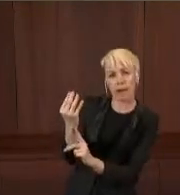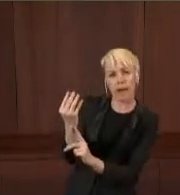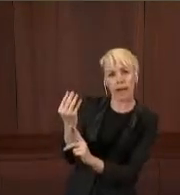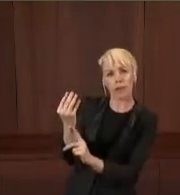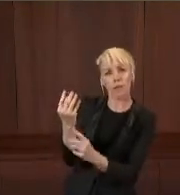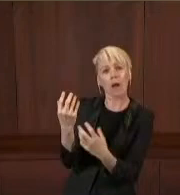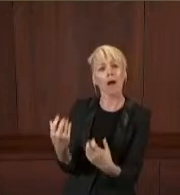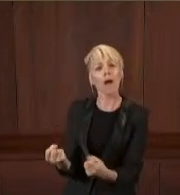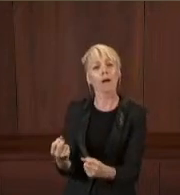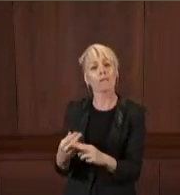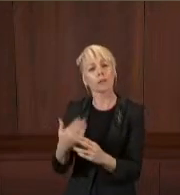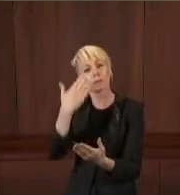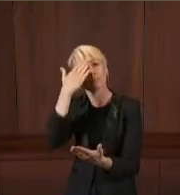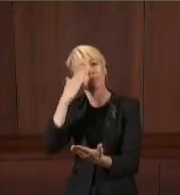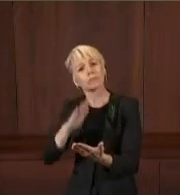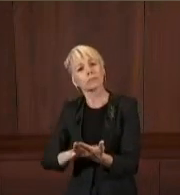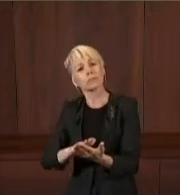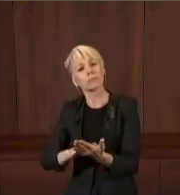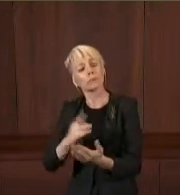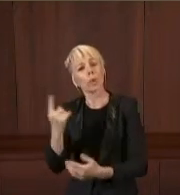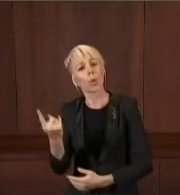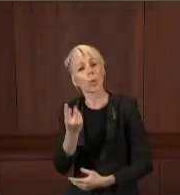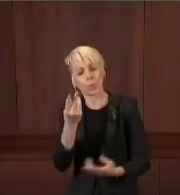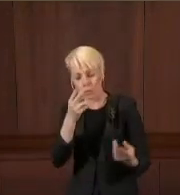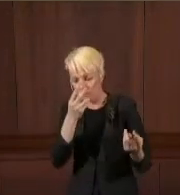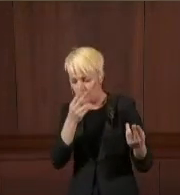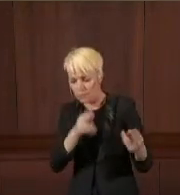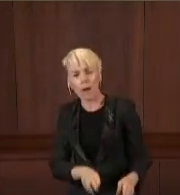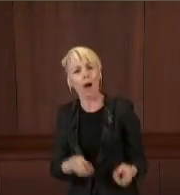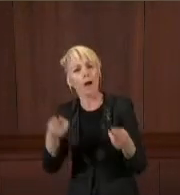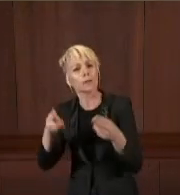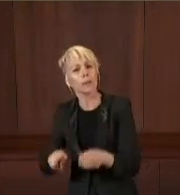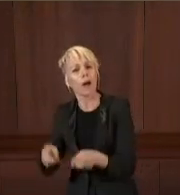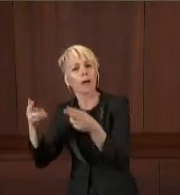have lost their lives in service to our country.